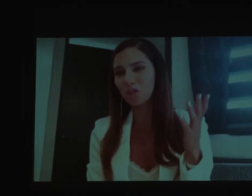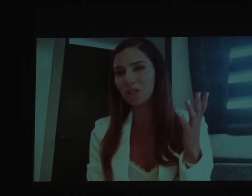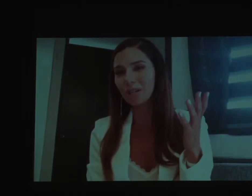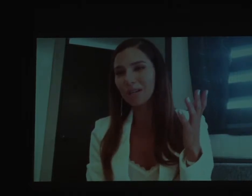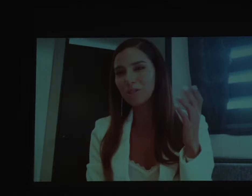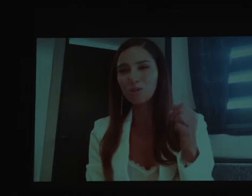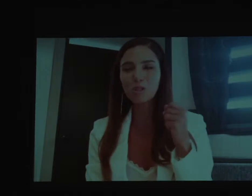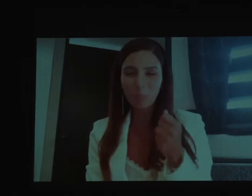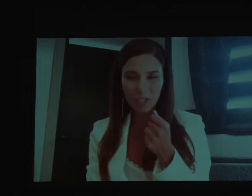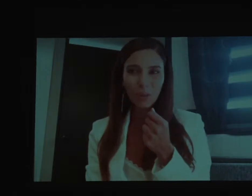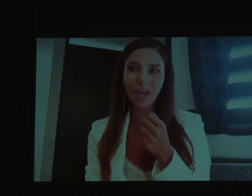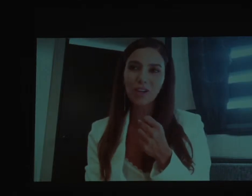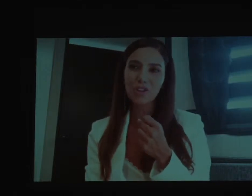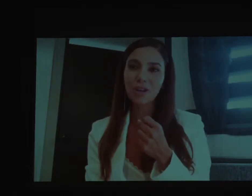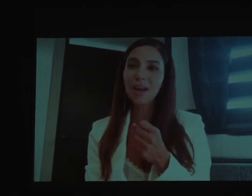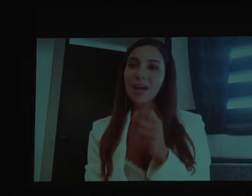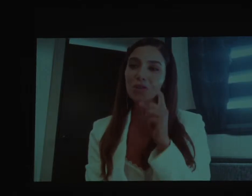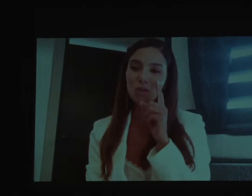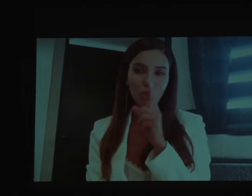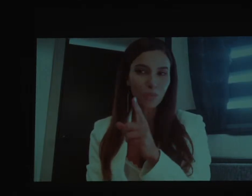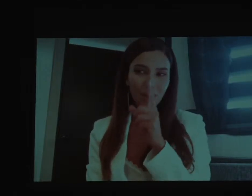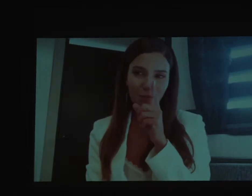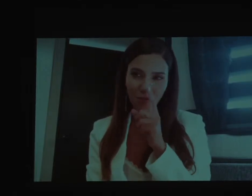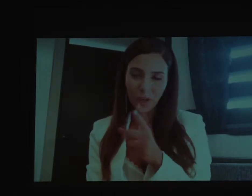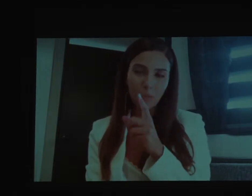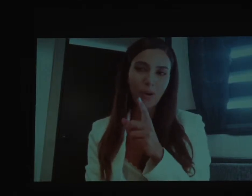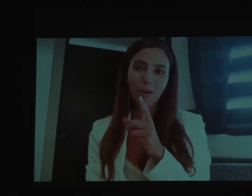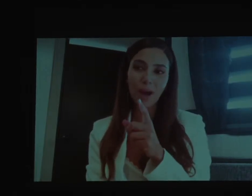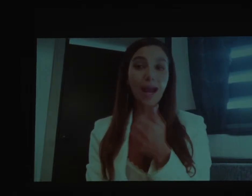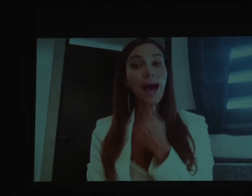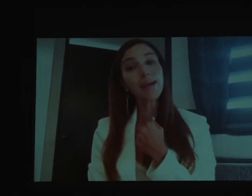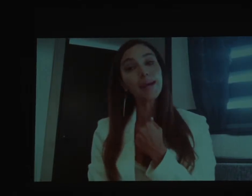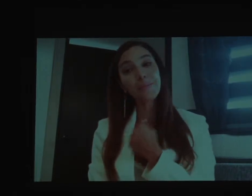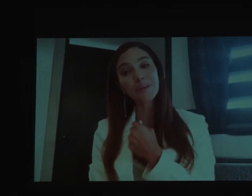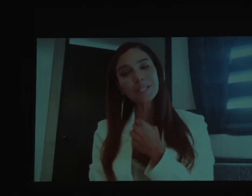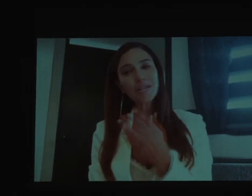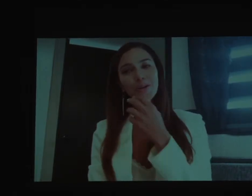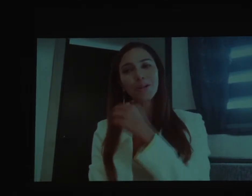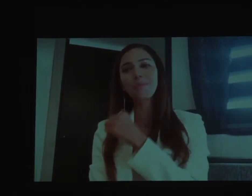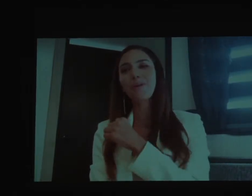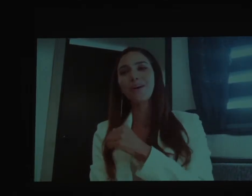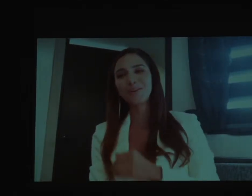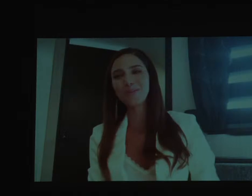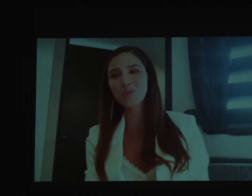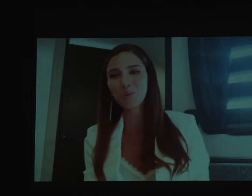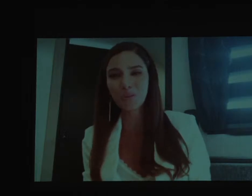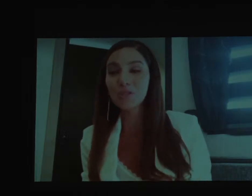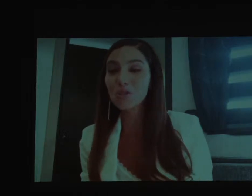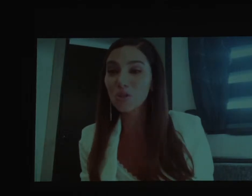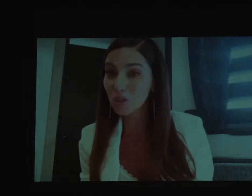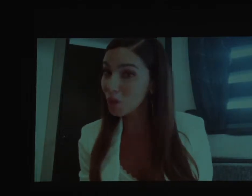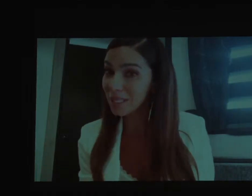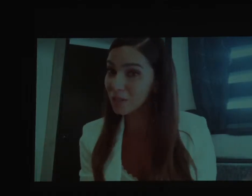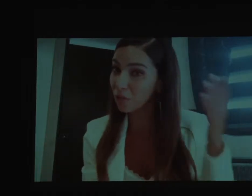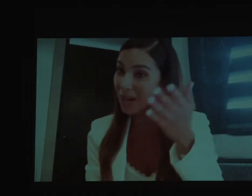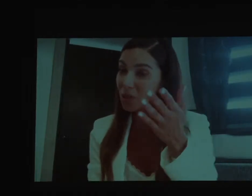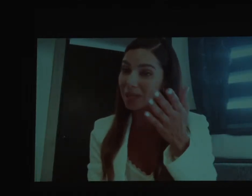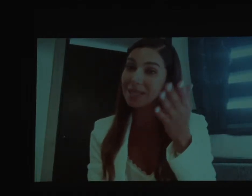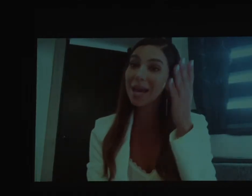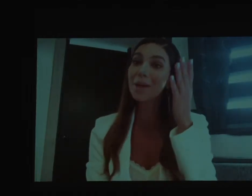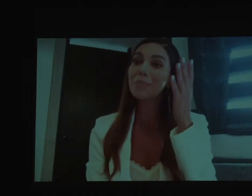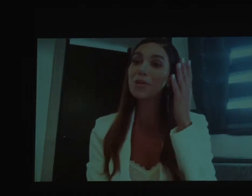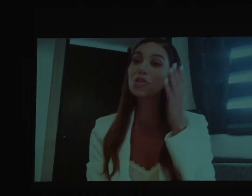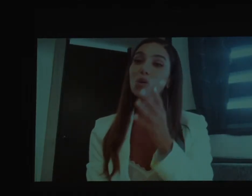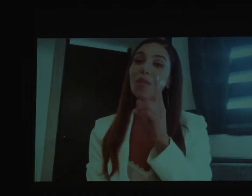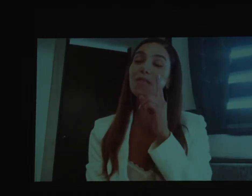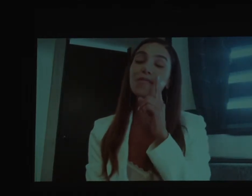school is such a special occasion, so you should be very proud. And I am particularly proud of this group of students, of